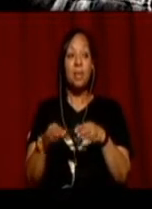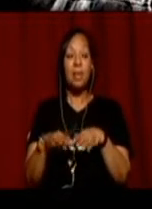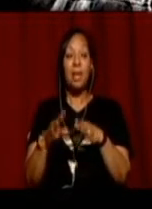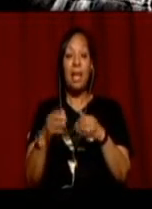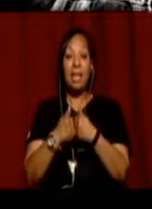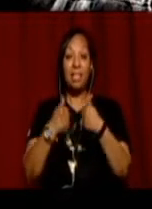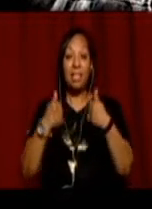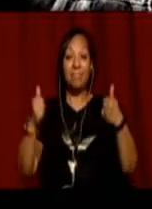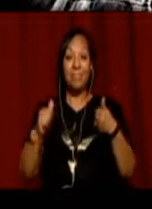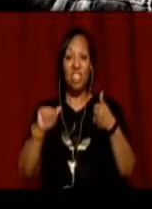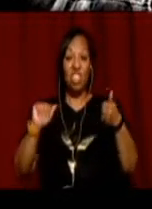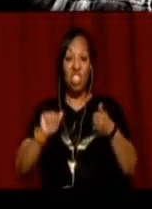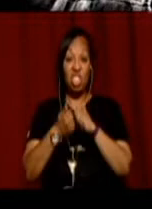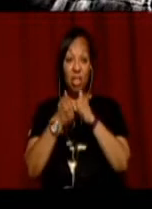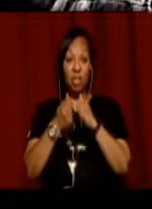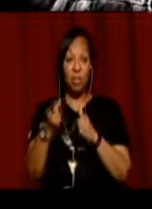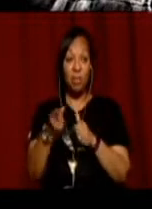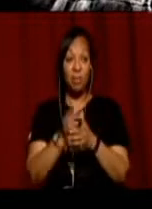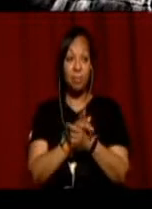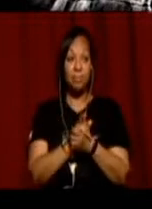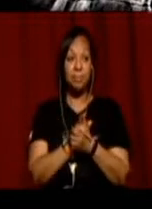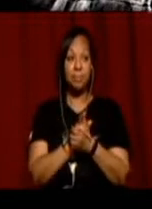challenging time for them, and I'm grateful for their good work.